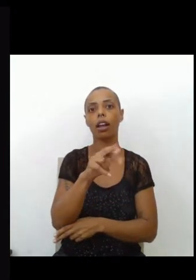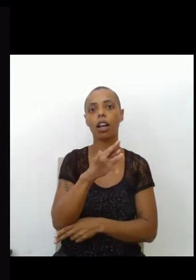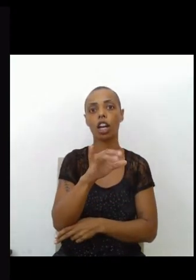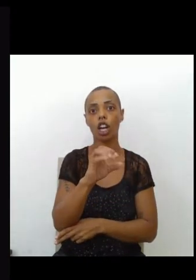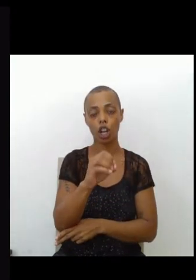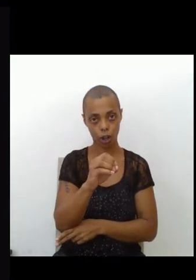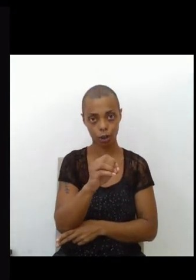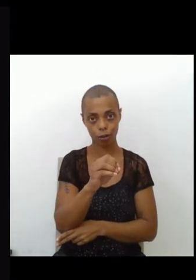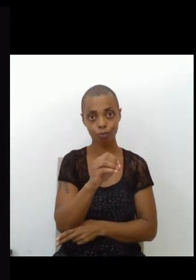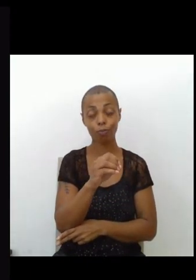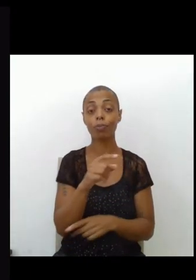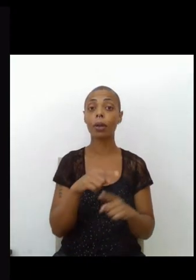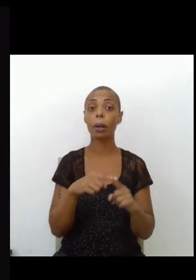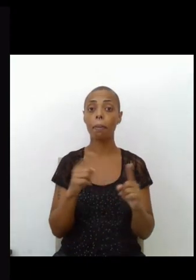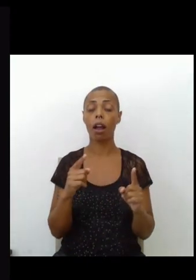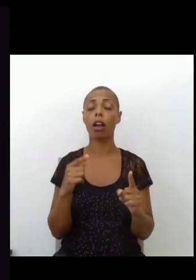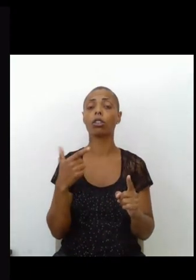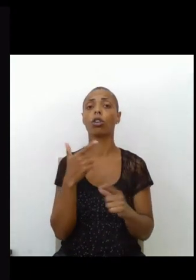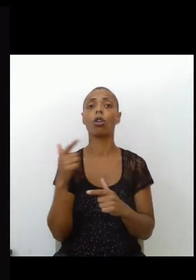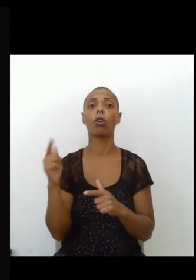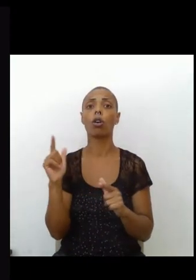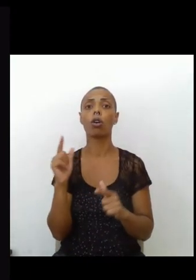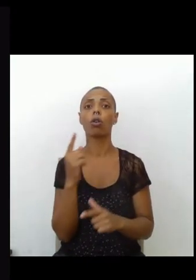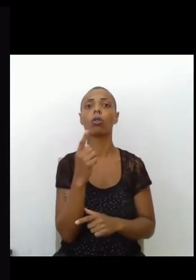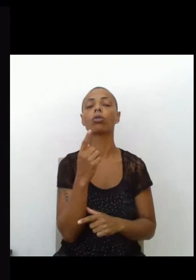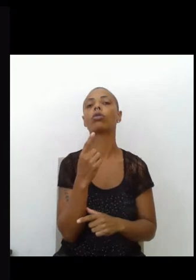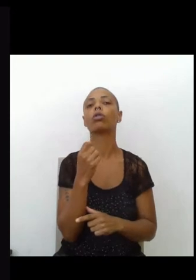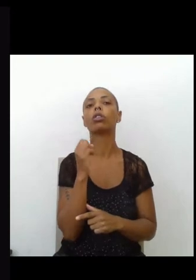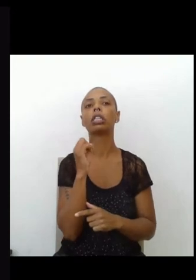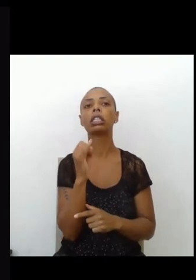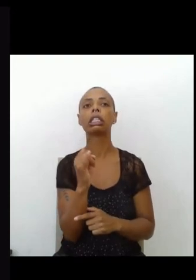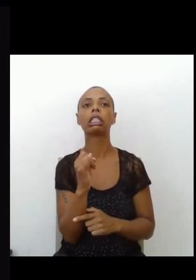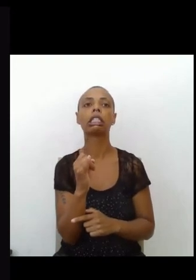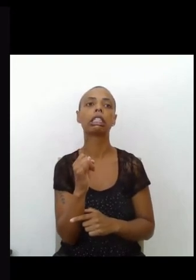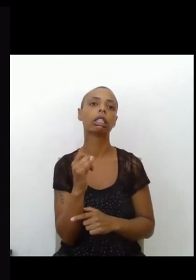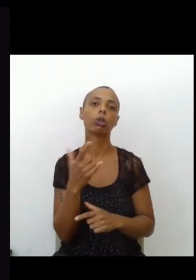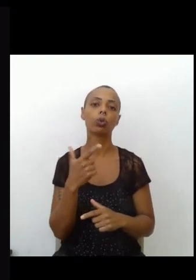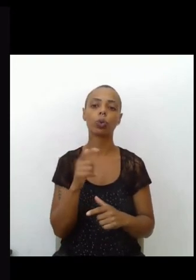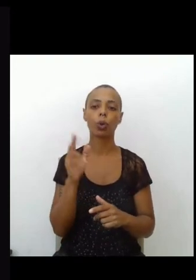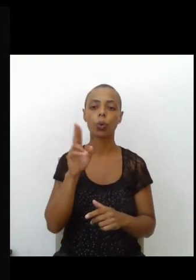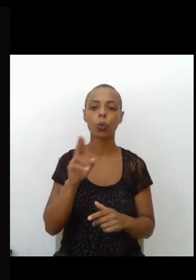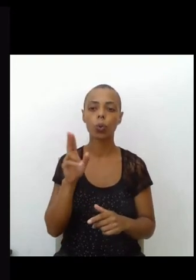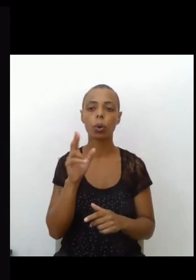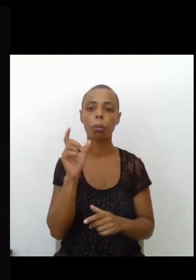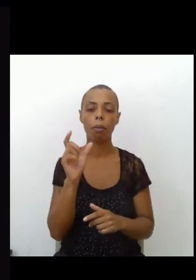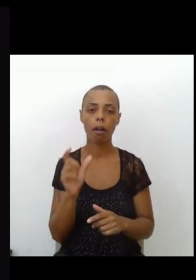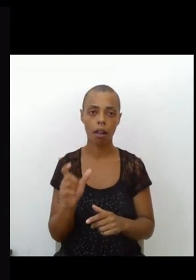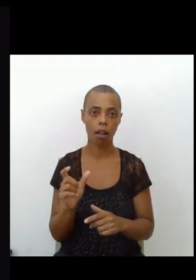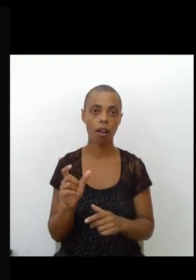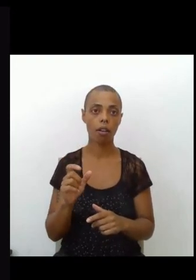terms into single words in other contexts have also shown the limits and power of